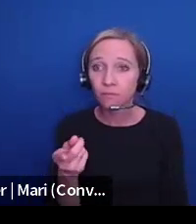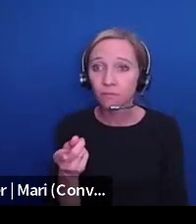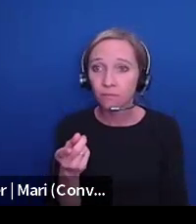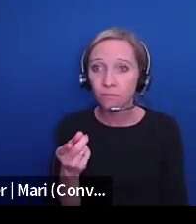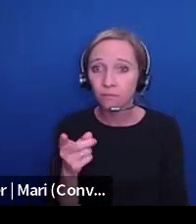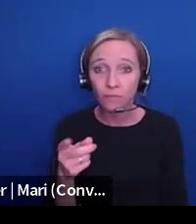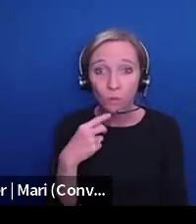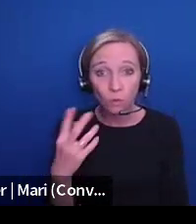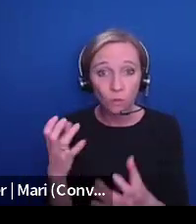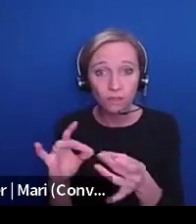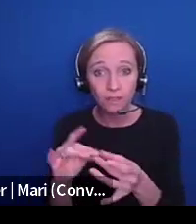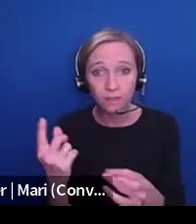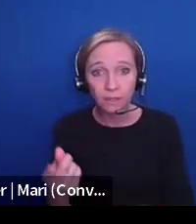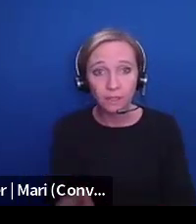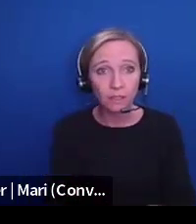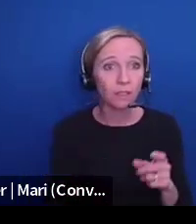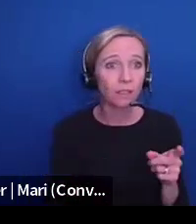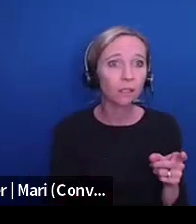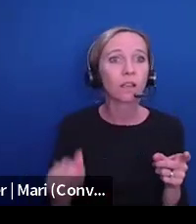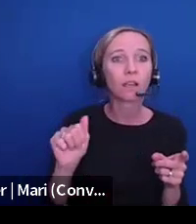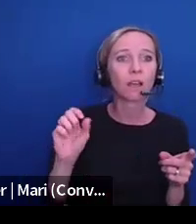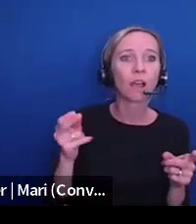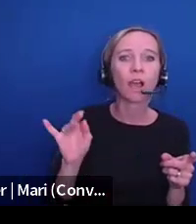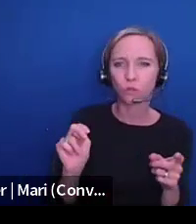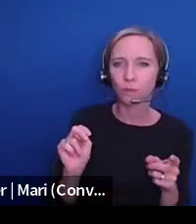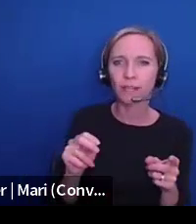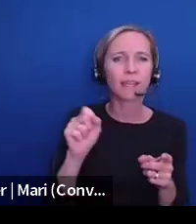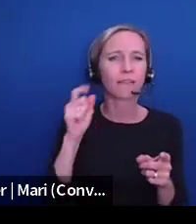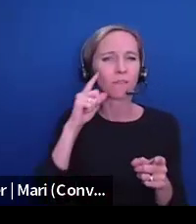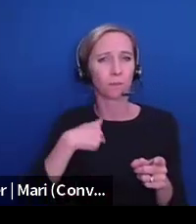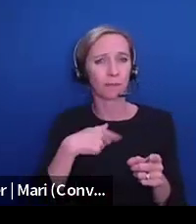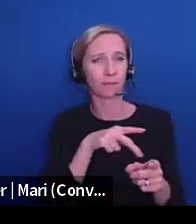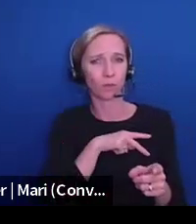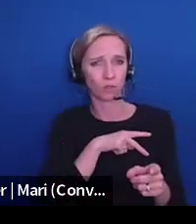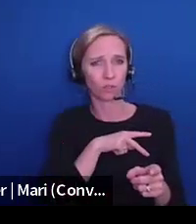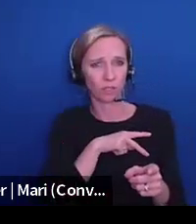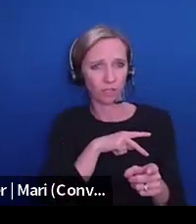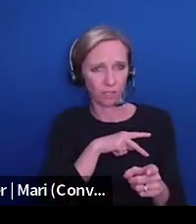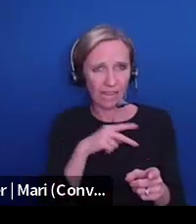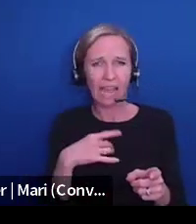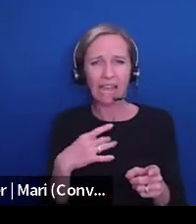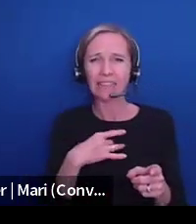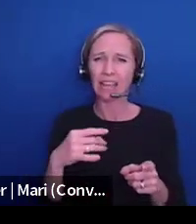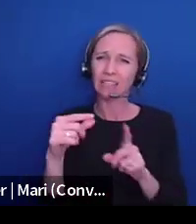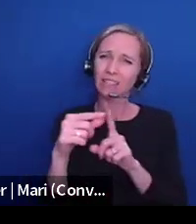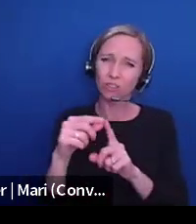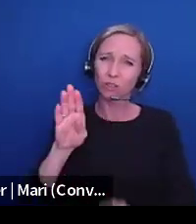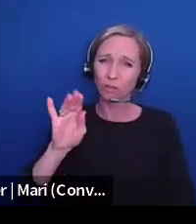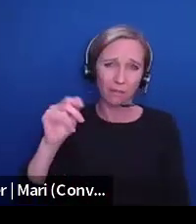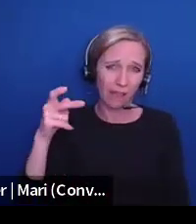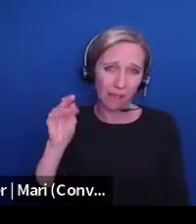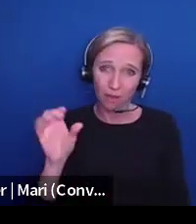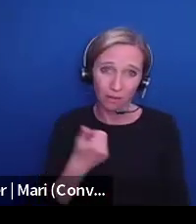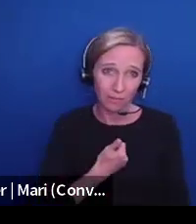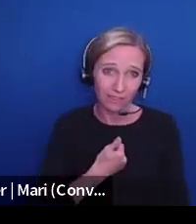Ashwin, you want to say something? Yeah, for me personally, I kind of like the term BIPOC.